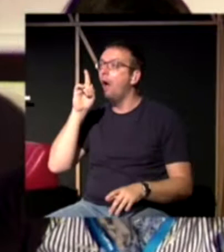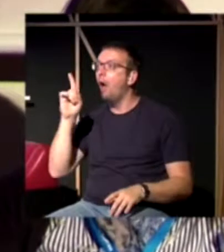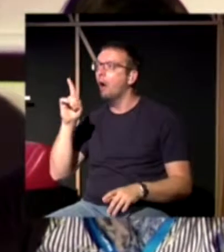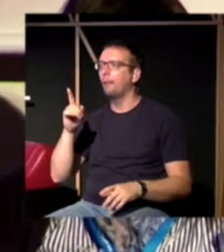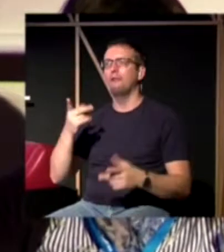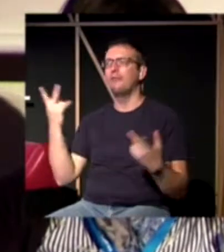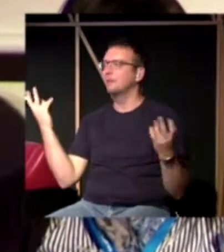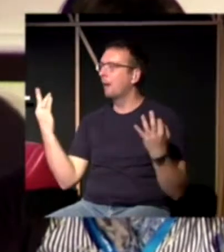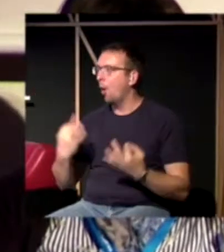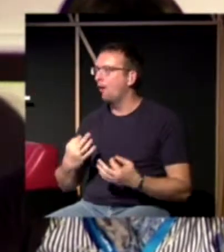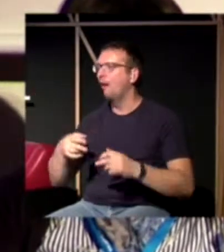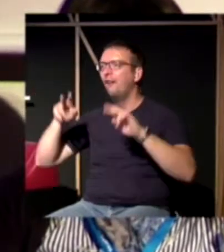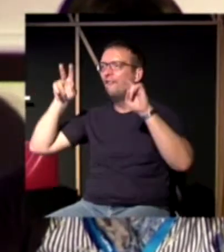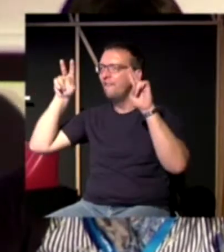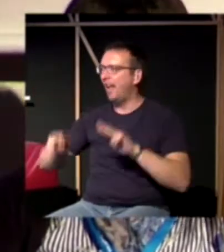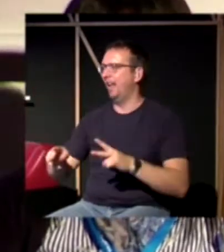always found is that